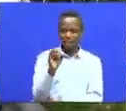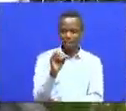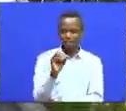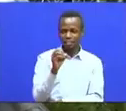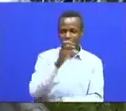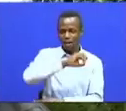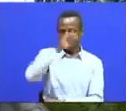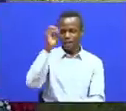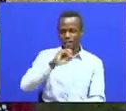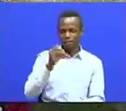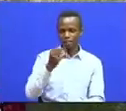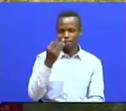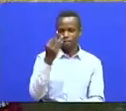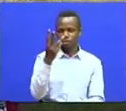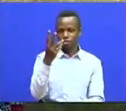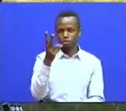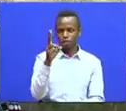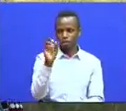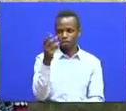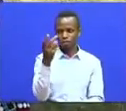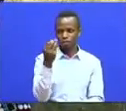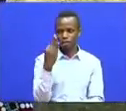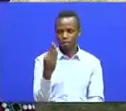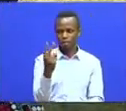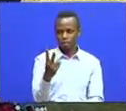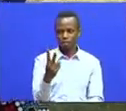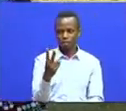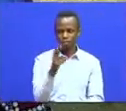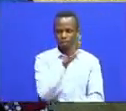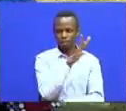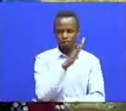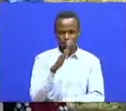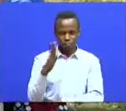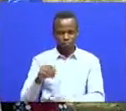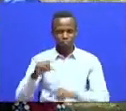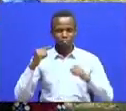by 2032. Planting makes us dirty,